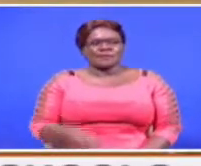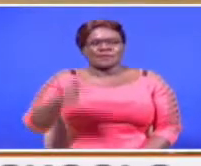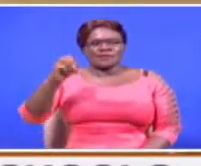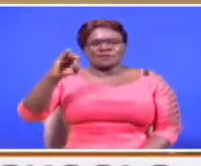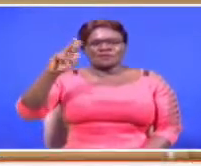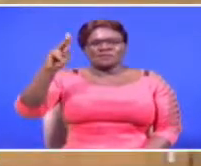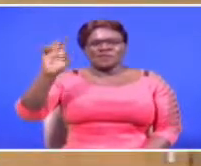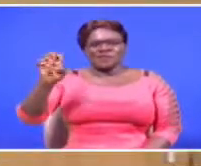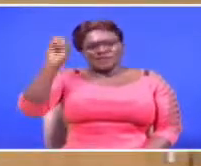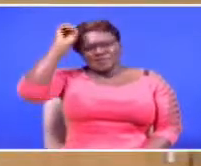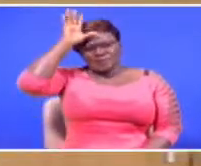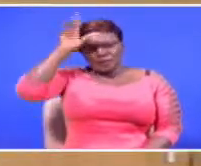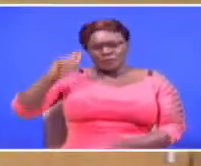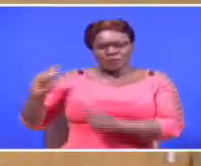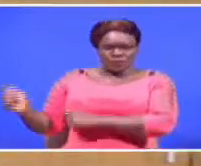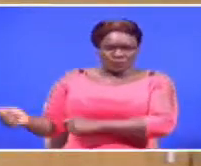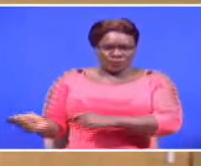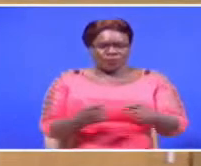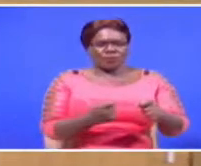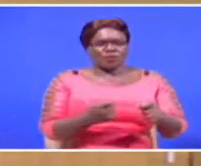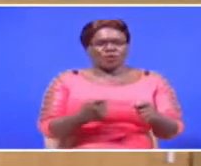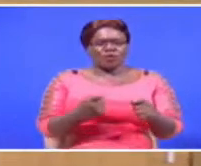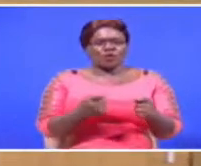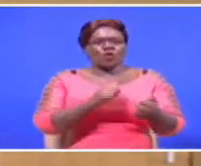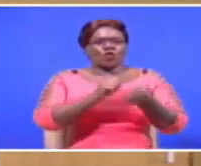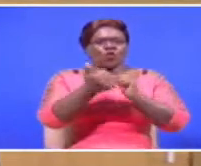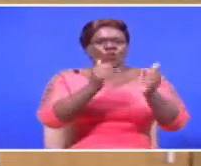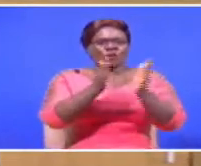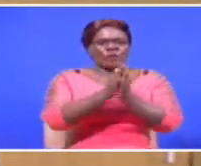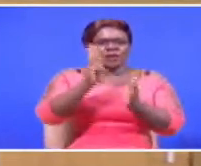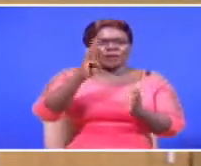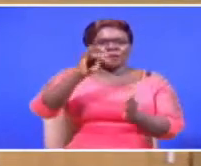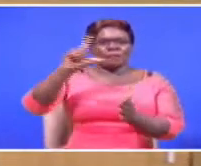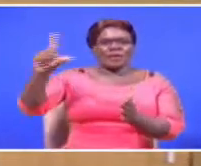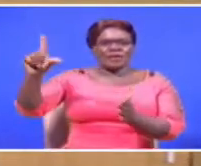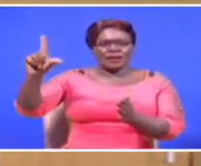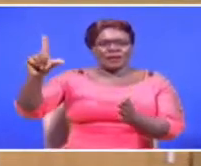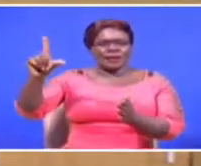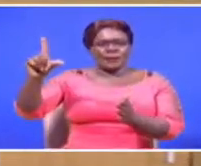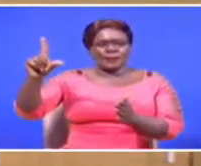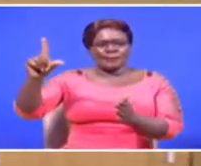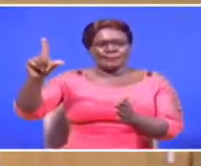Karanga from Kiambu Golf Club will battle Bill Omolo from Vet Lab Sports Club in the final.